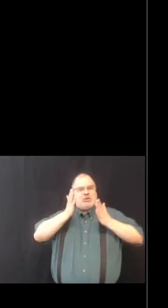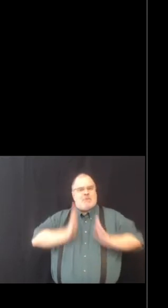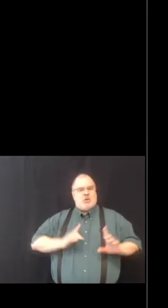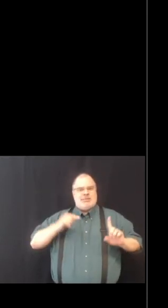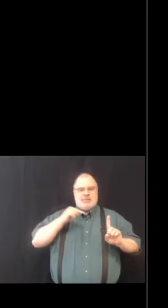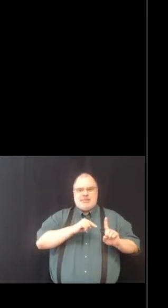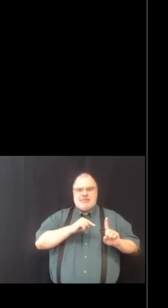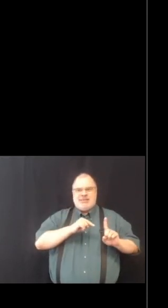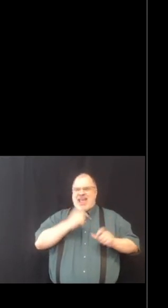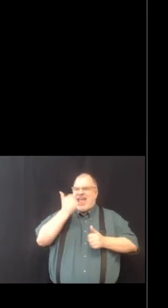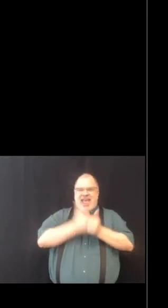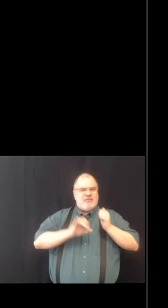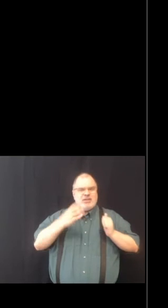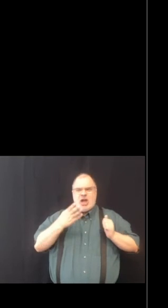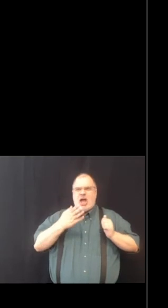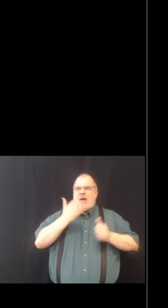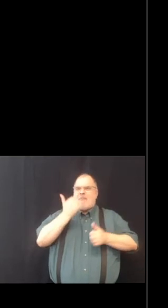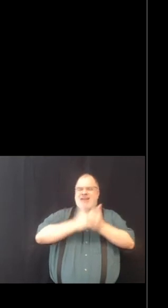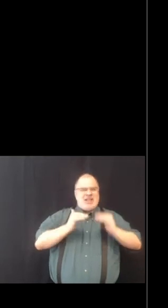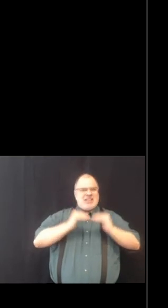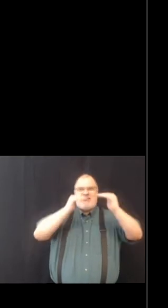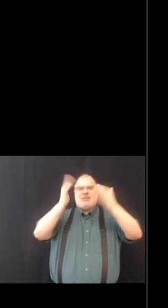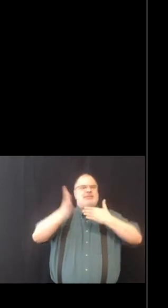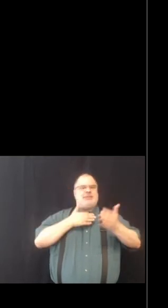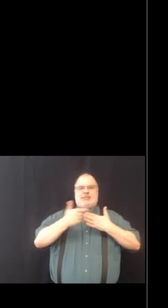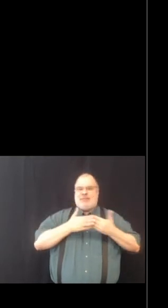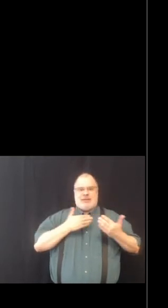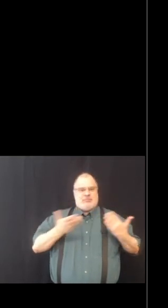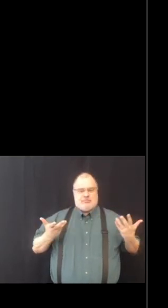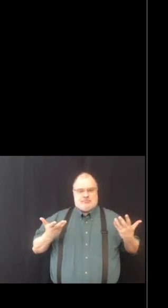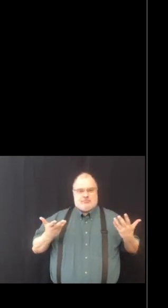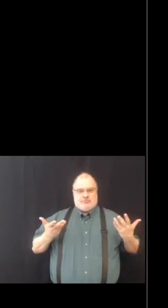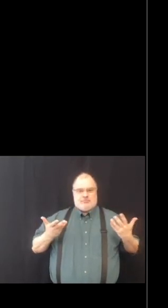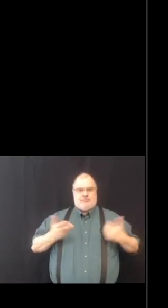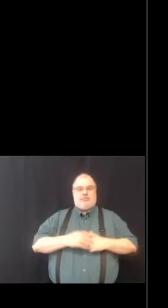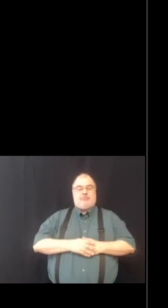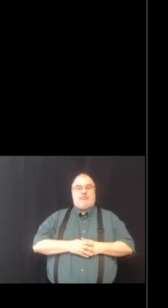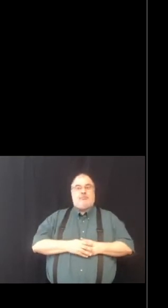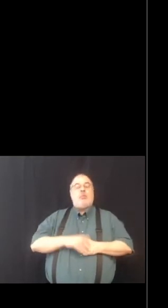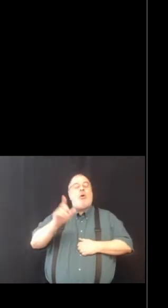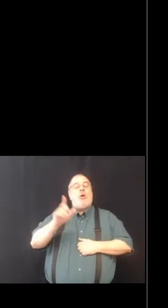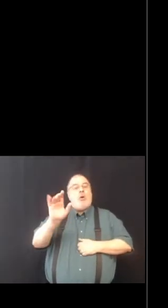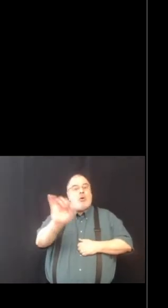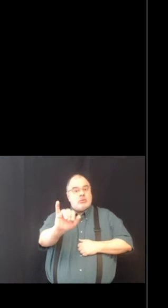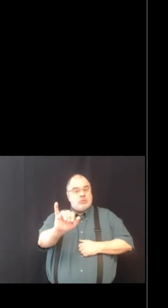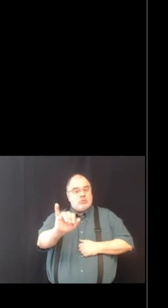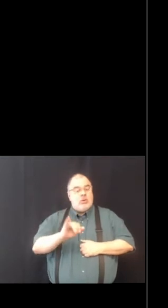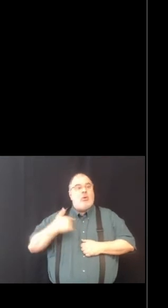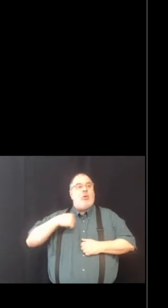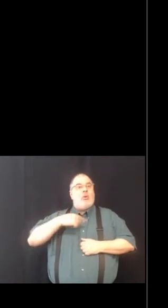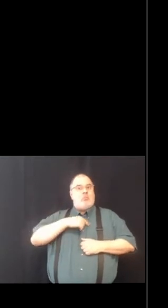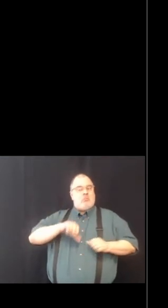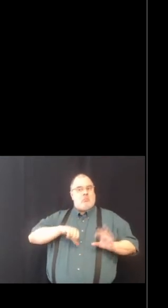every level, no matter where that position falls within the organization. We also pride ourselves on providing